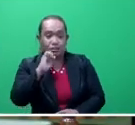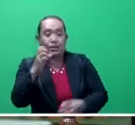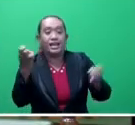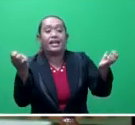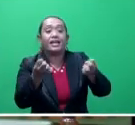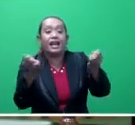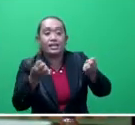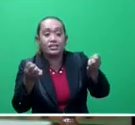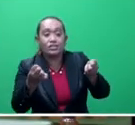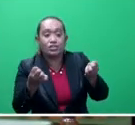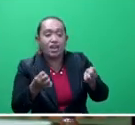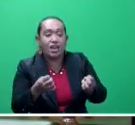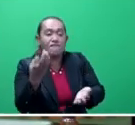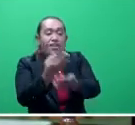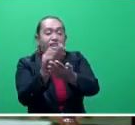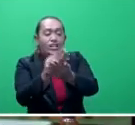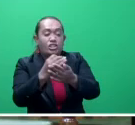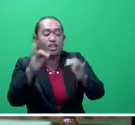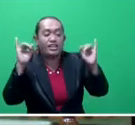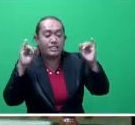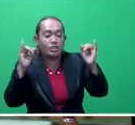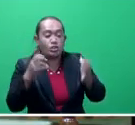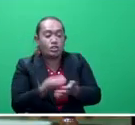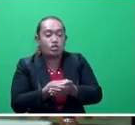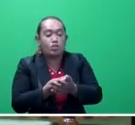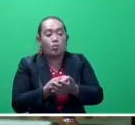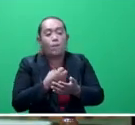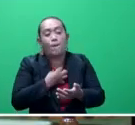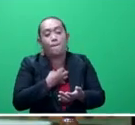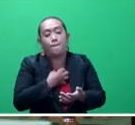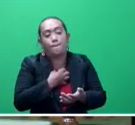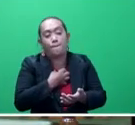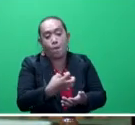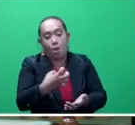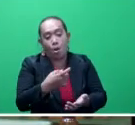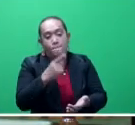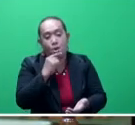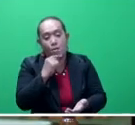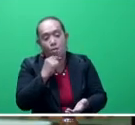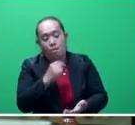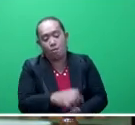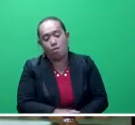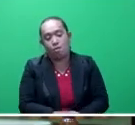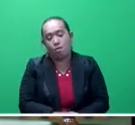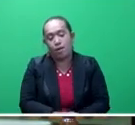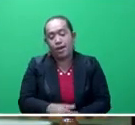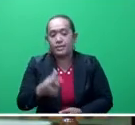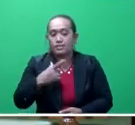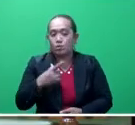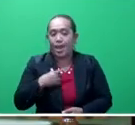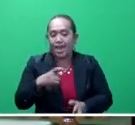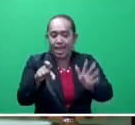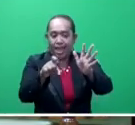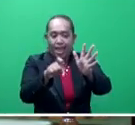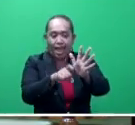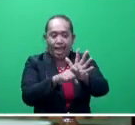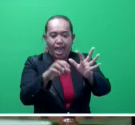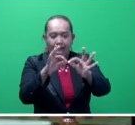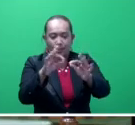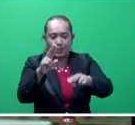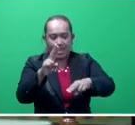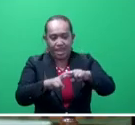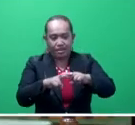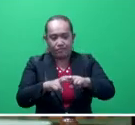lend more. We have allocated $5 million in the 2021-2022 budget for RBF to manage the guarantee.